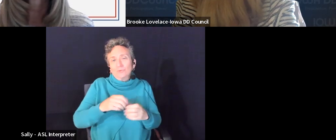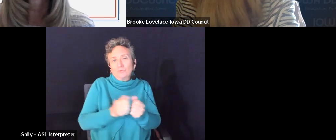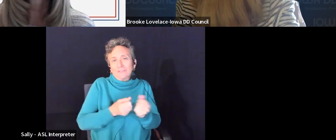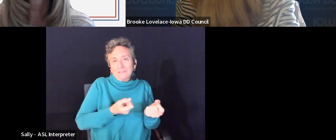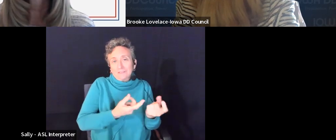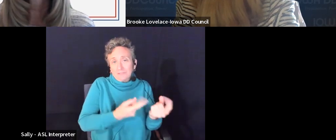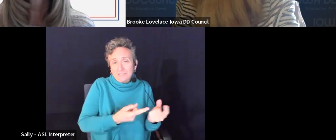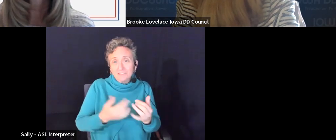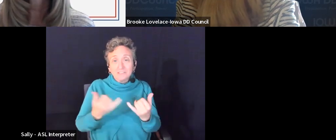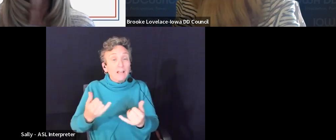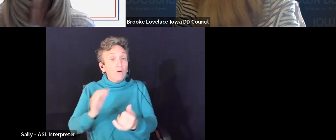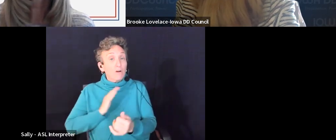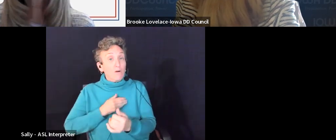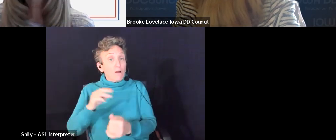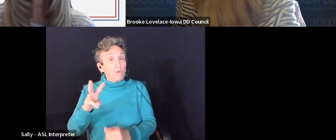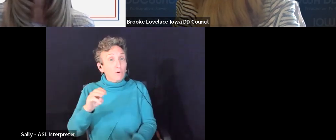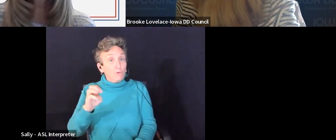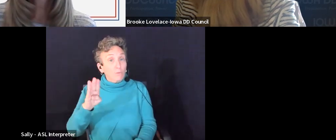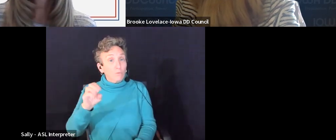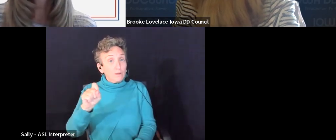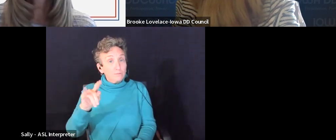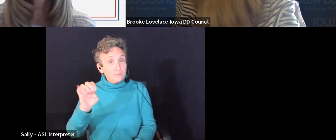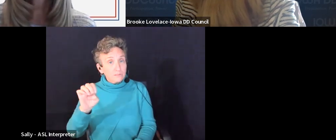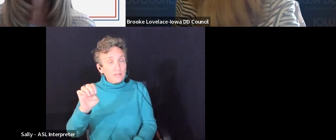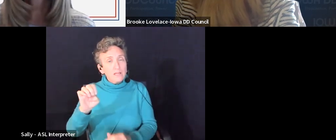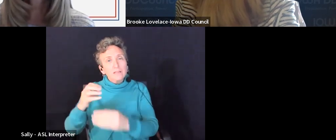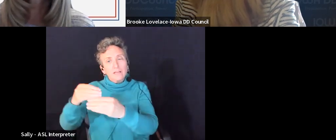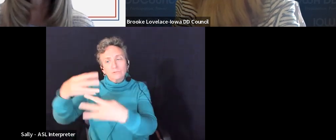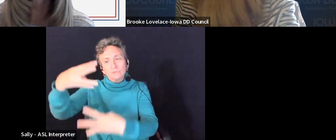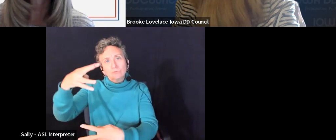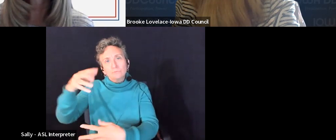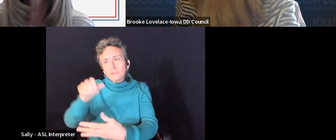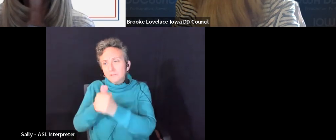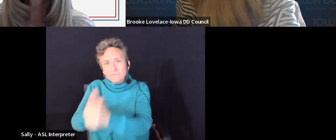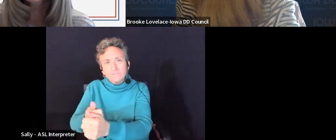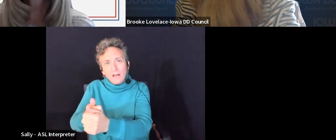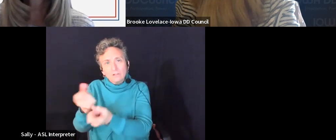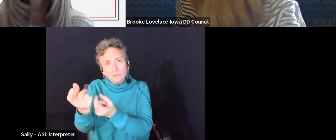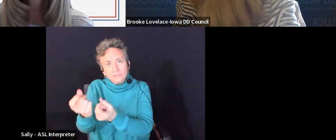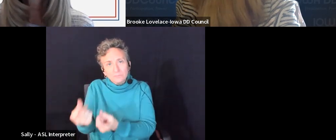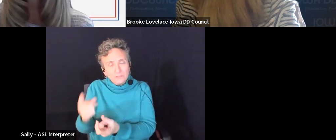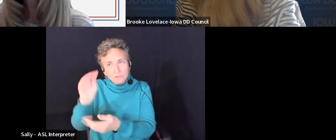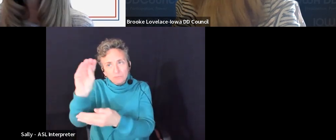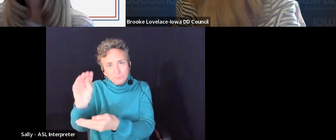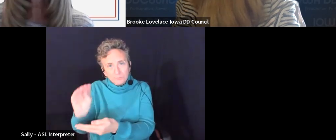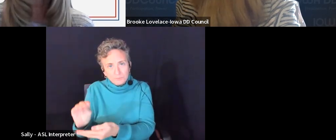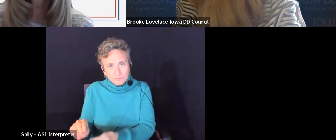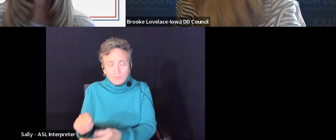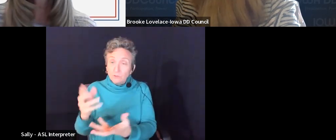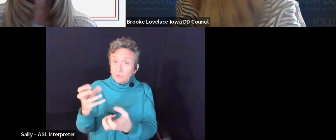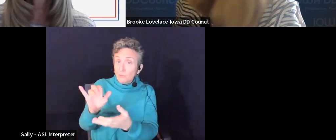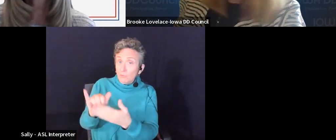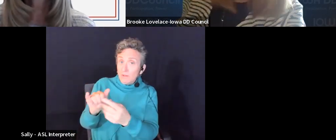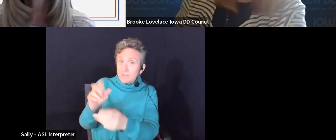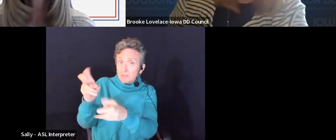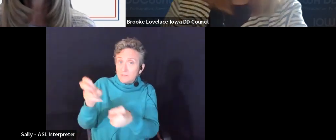website that helps you kind of track those expenses, because you are going to want to keep track of how it met